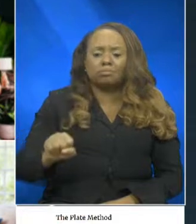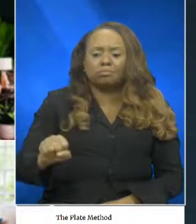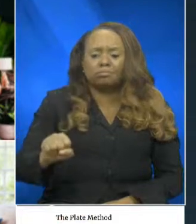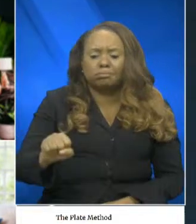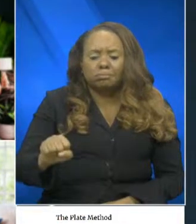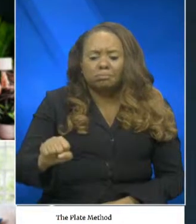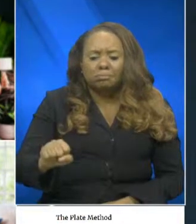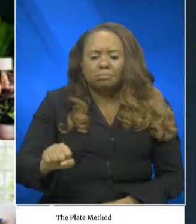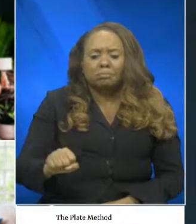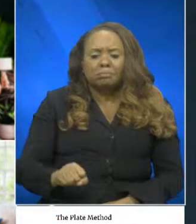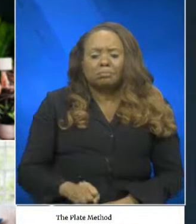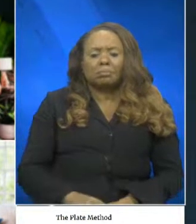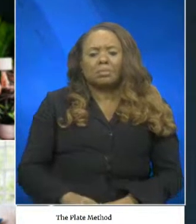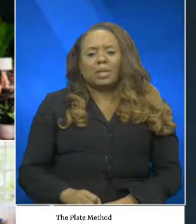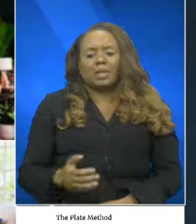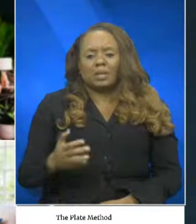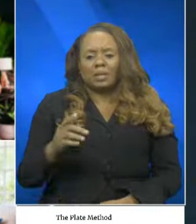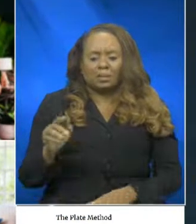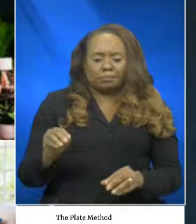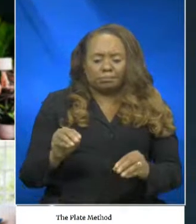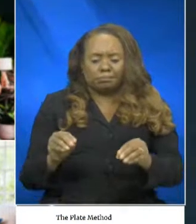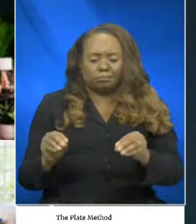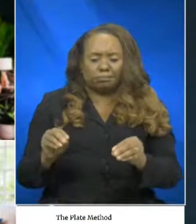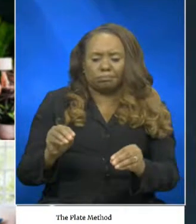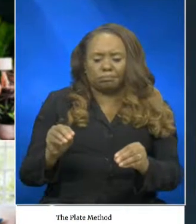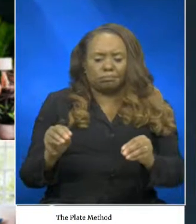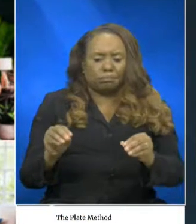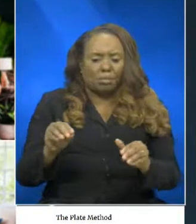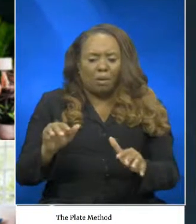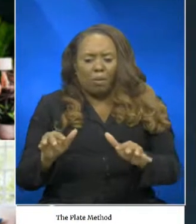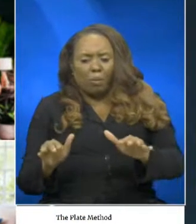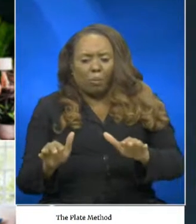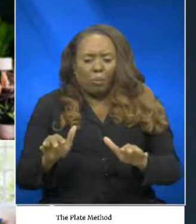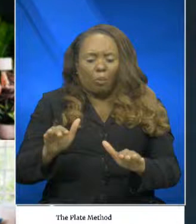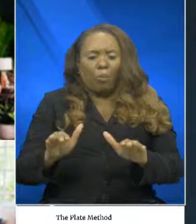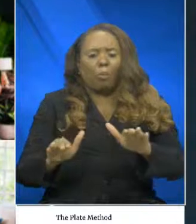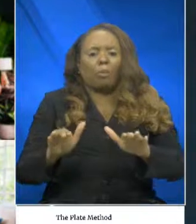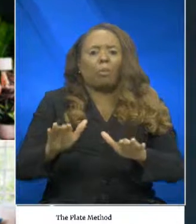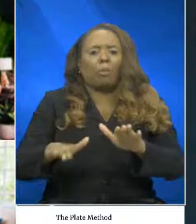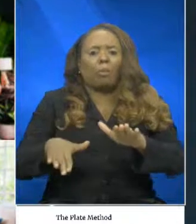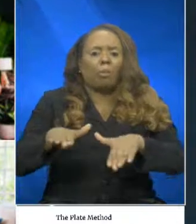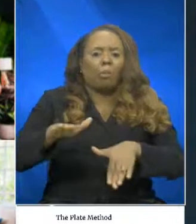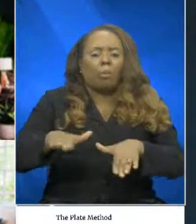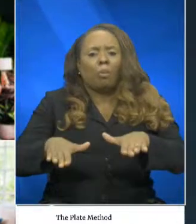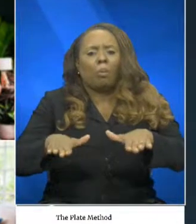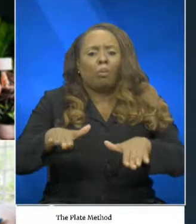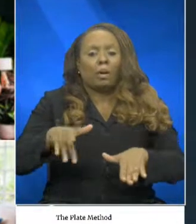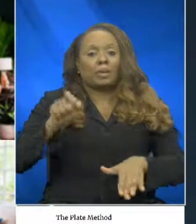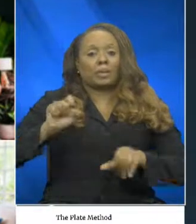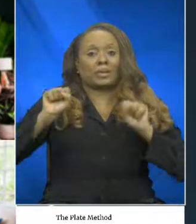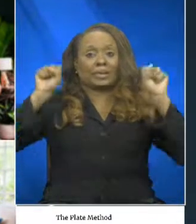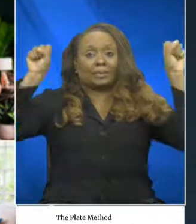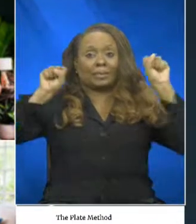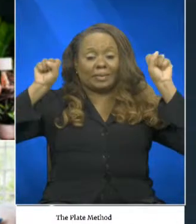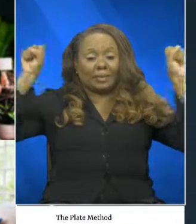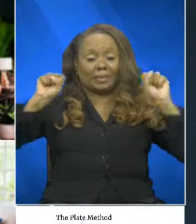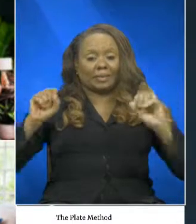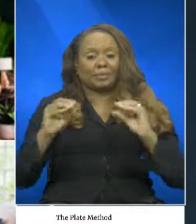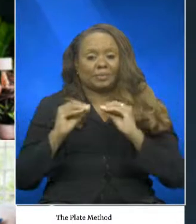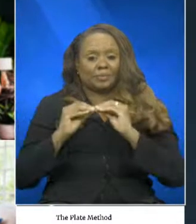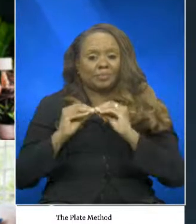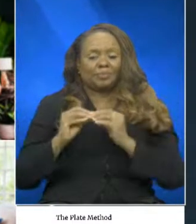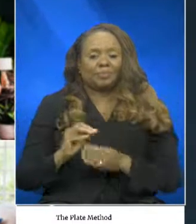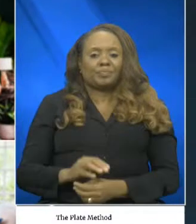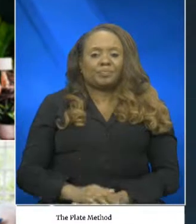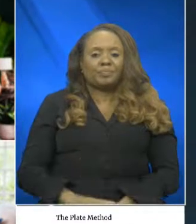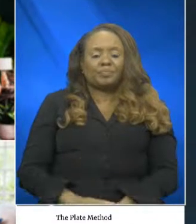a little unstable. Okay, I walk and I need to exercise more. They